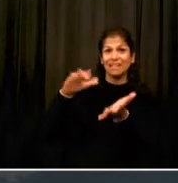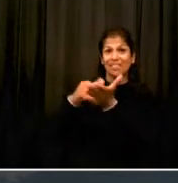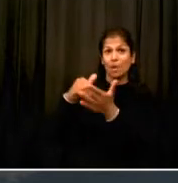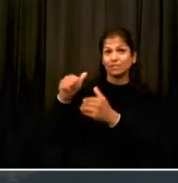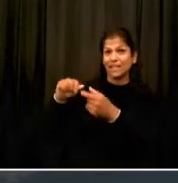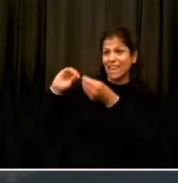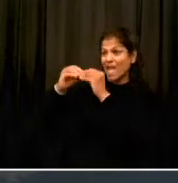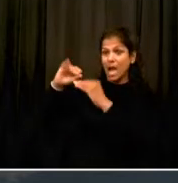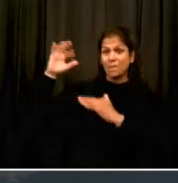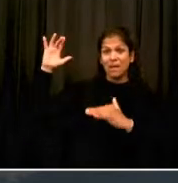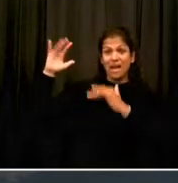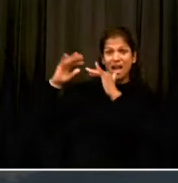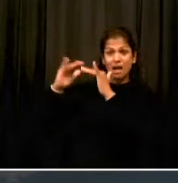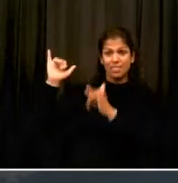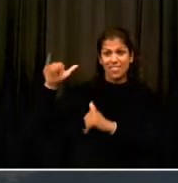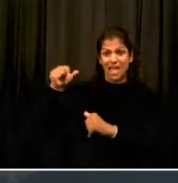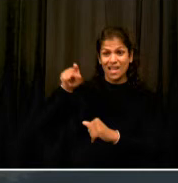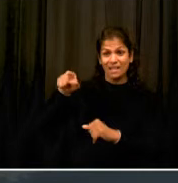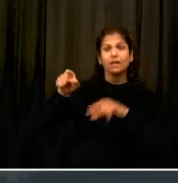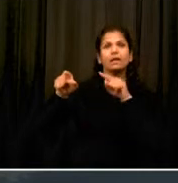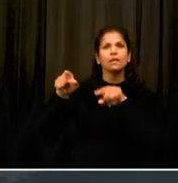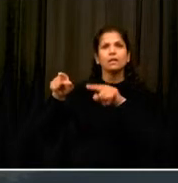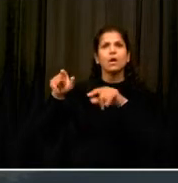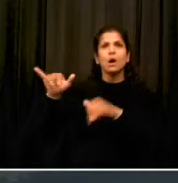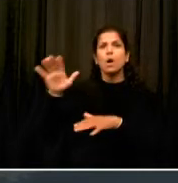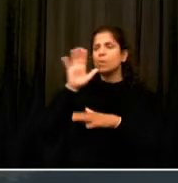have exposed to the coronavirus when they were infectious.